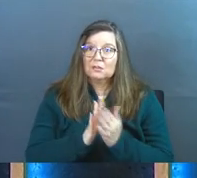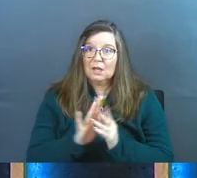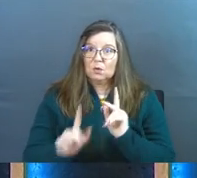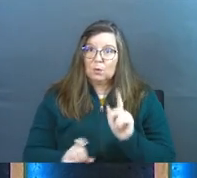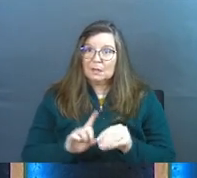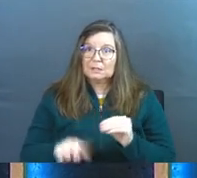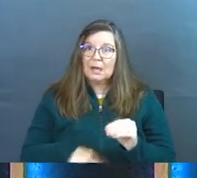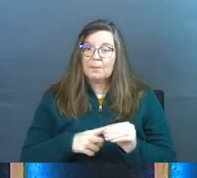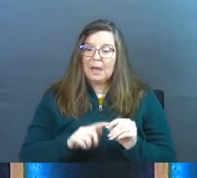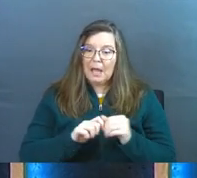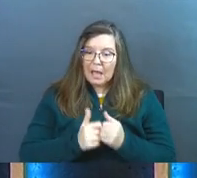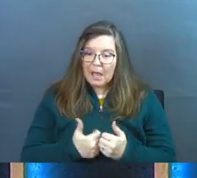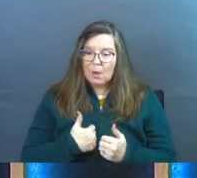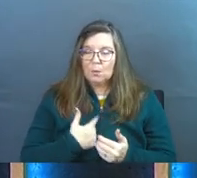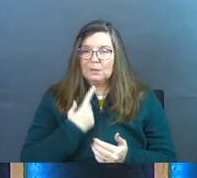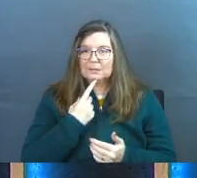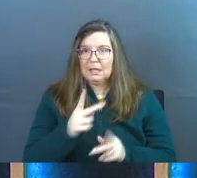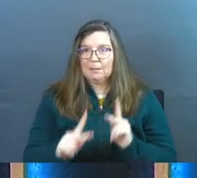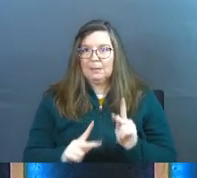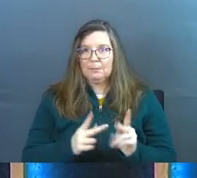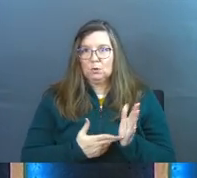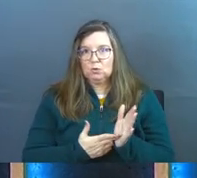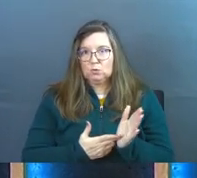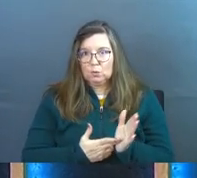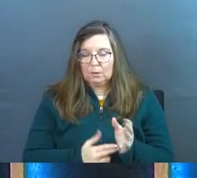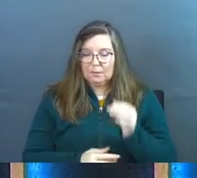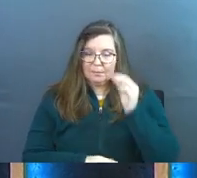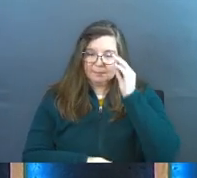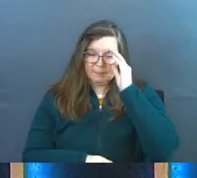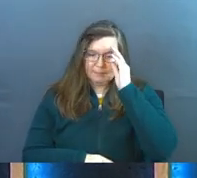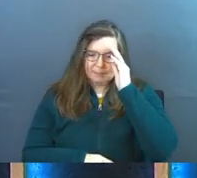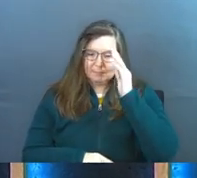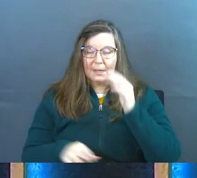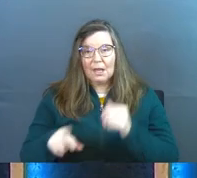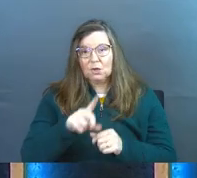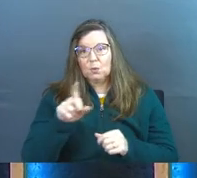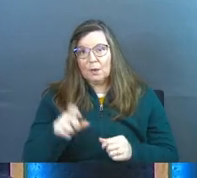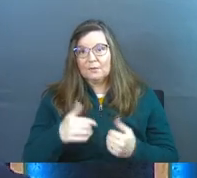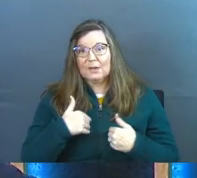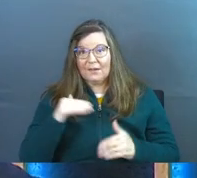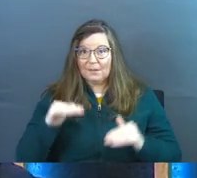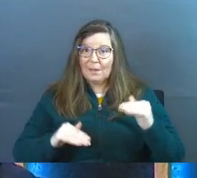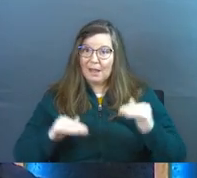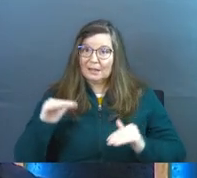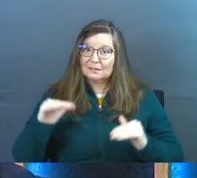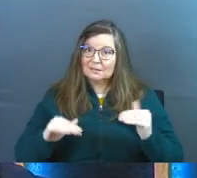us questions about how we tell people the truth. And you've got to have a balance.